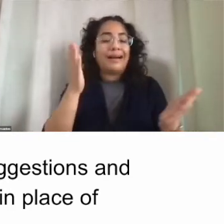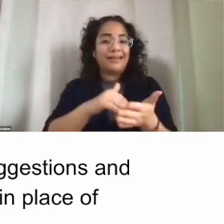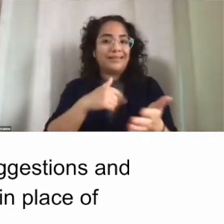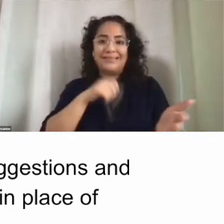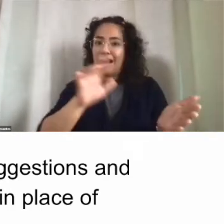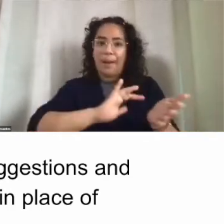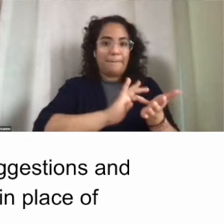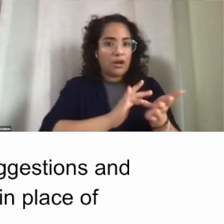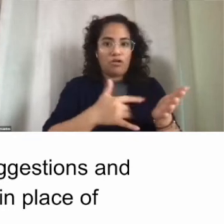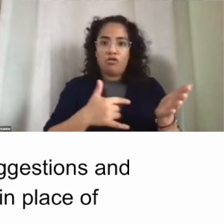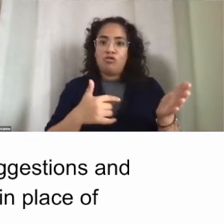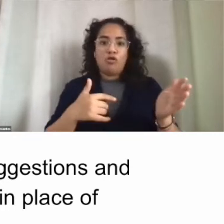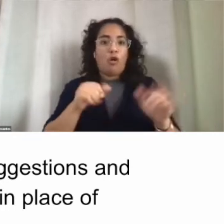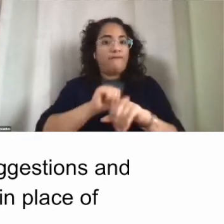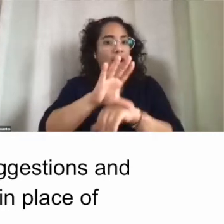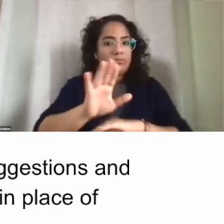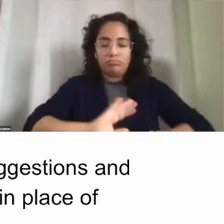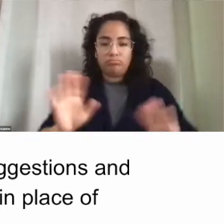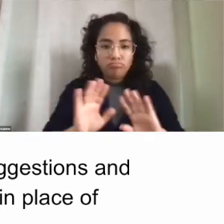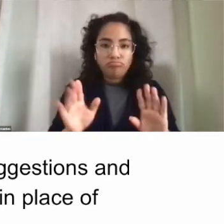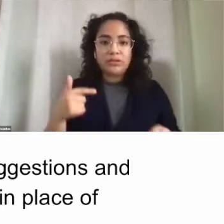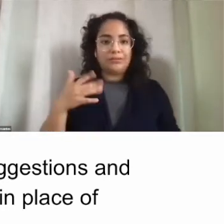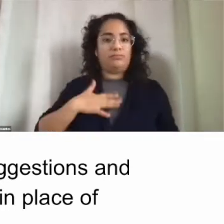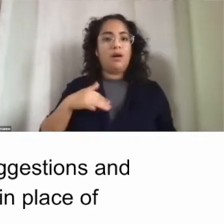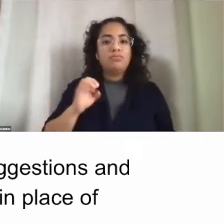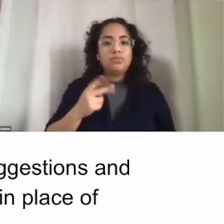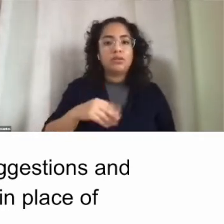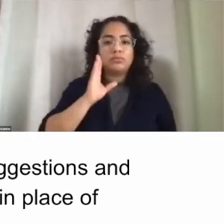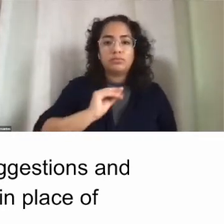medical advice or in place of medical advice.